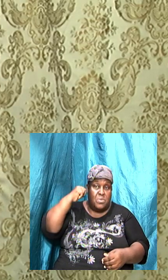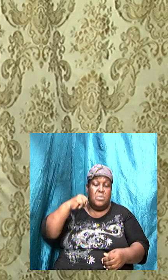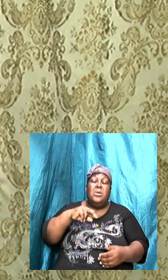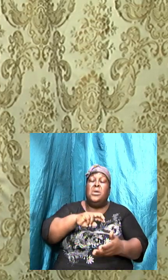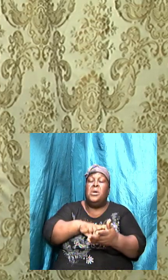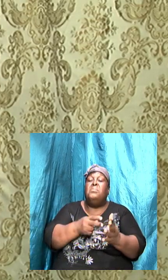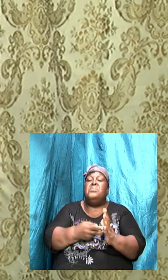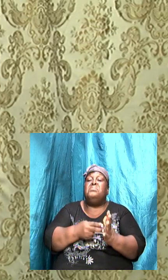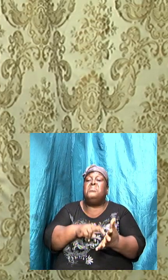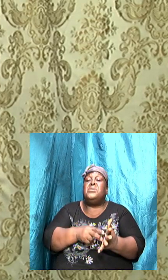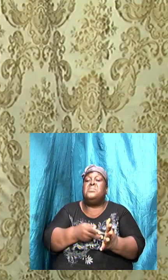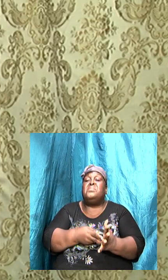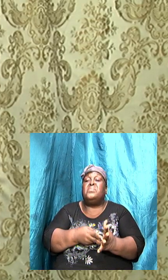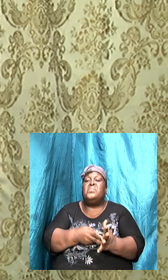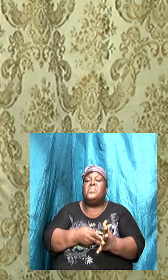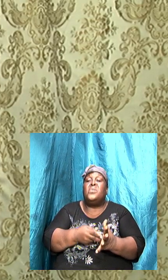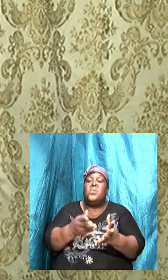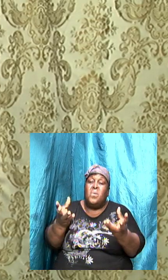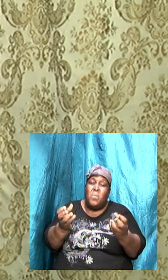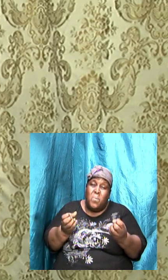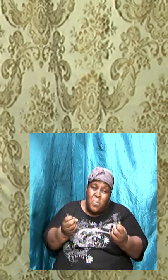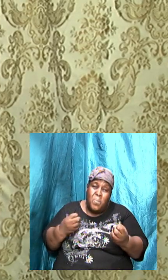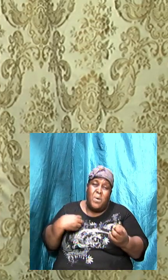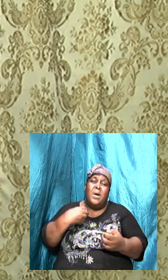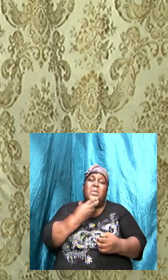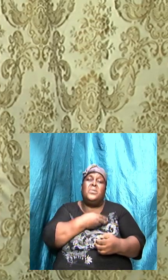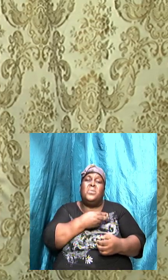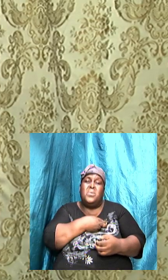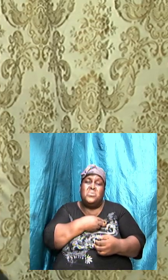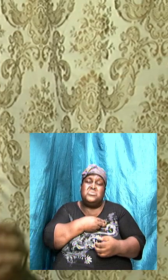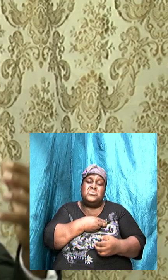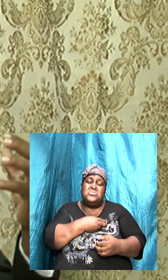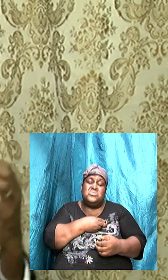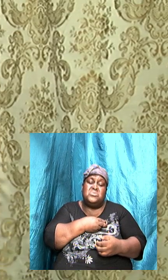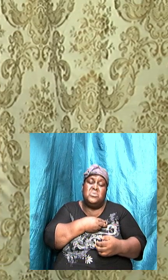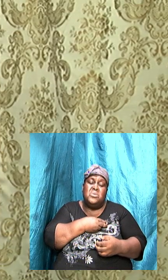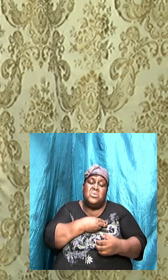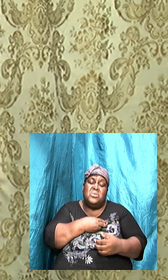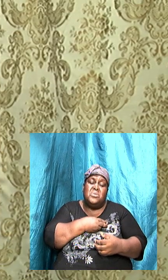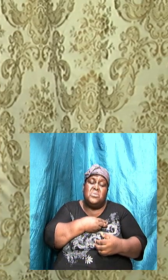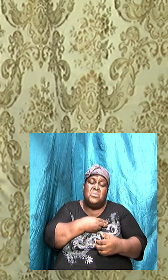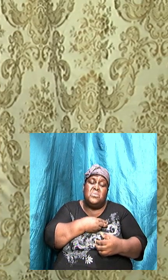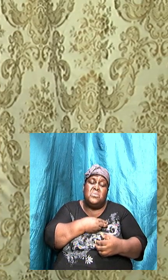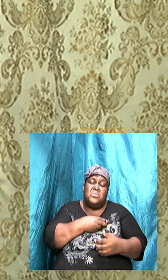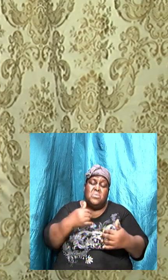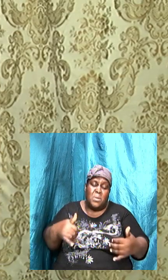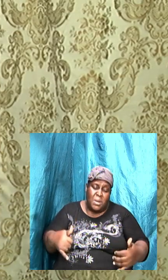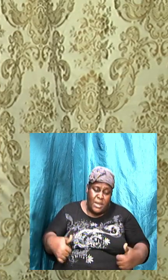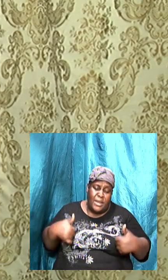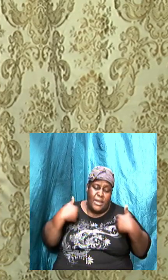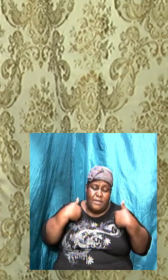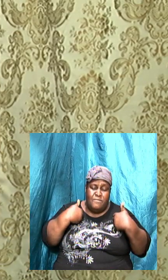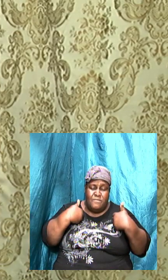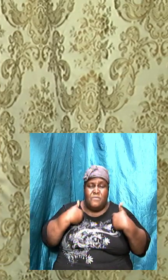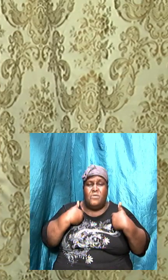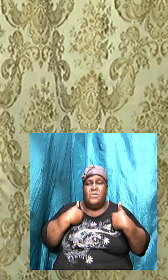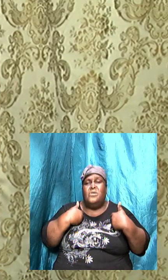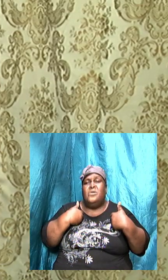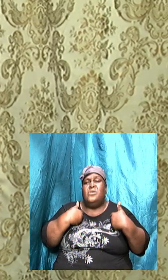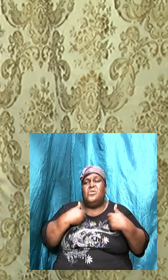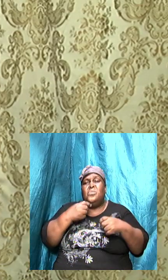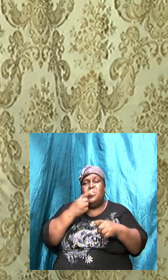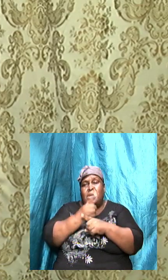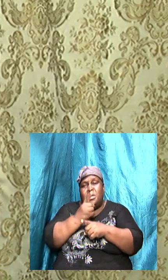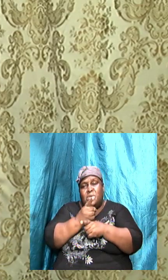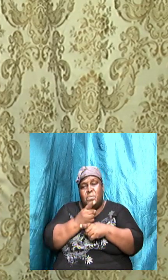meaning that he wants us to get our houses fully in order so that we are